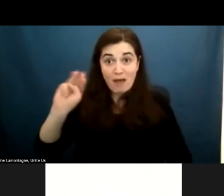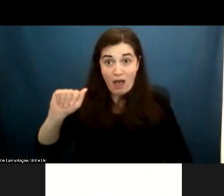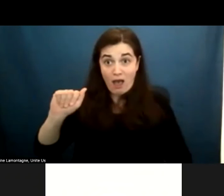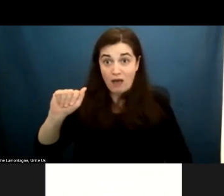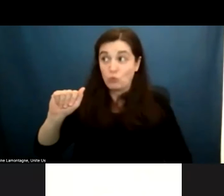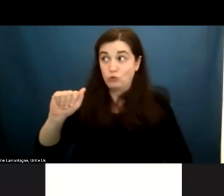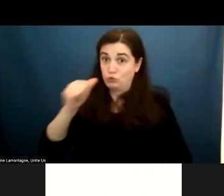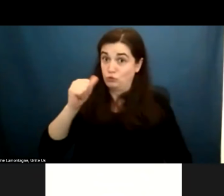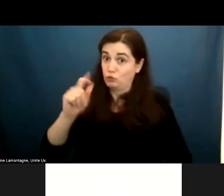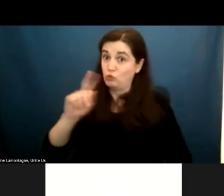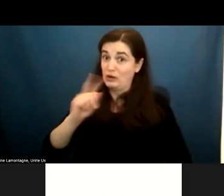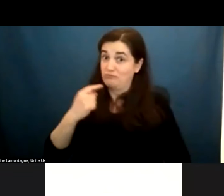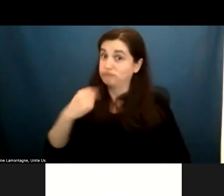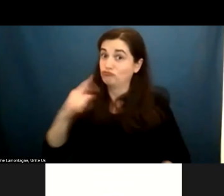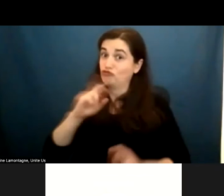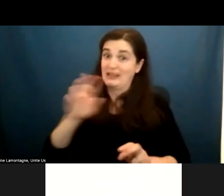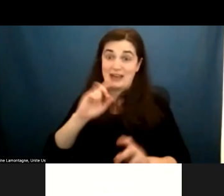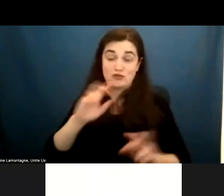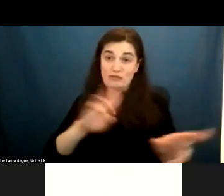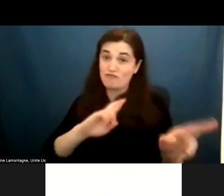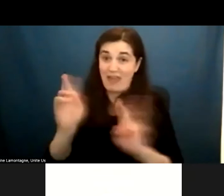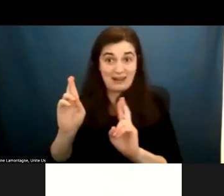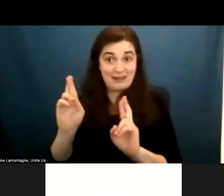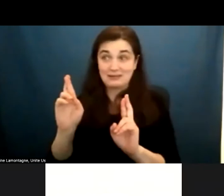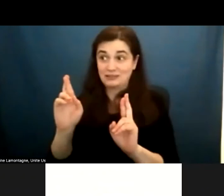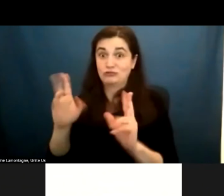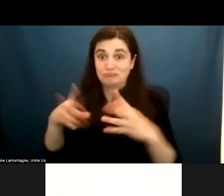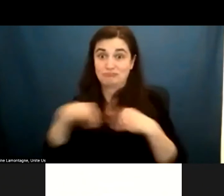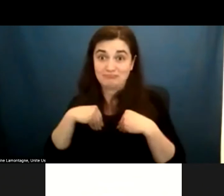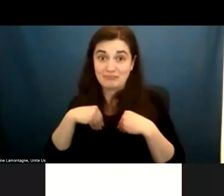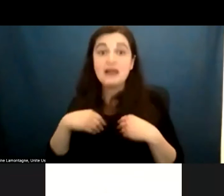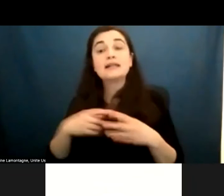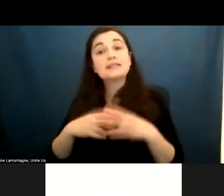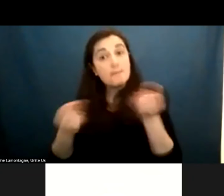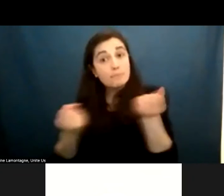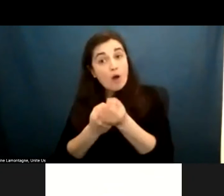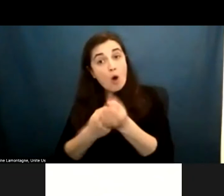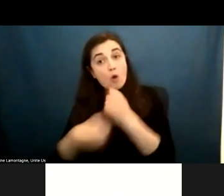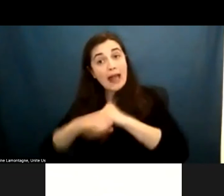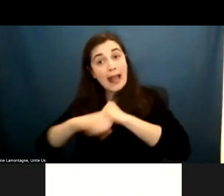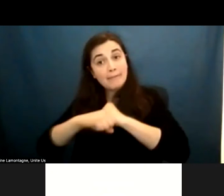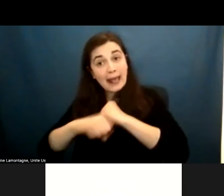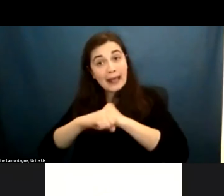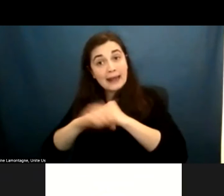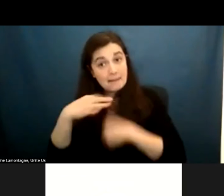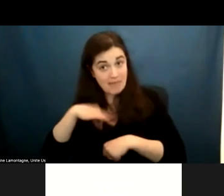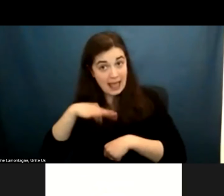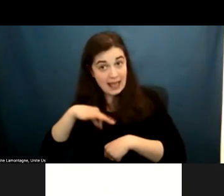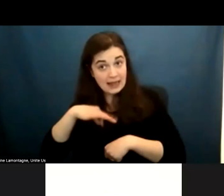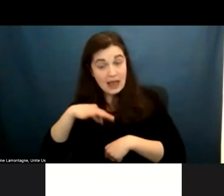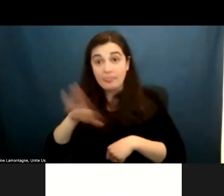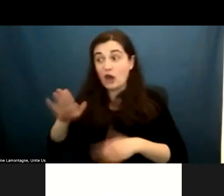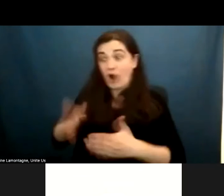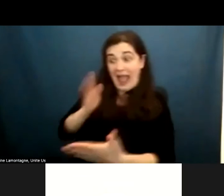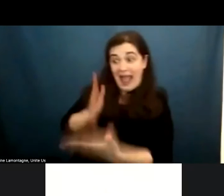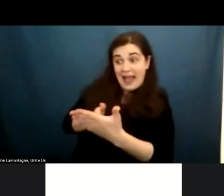ran our pro-vaccine campaign in Maine, the anti-vax team chose